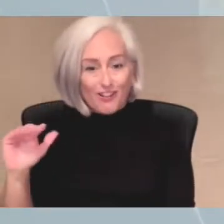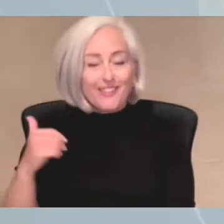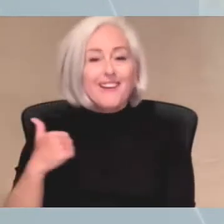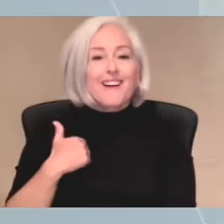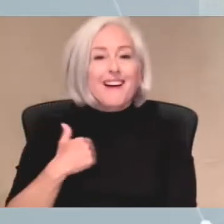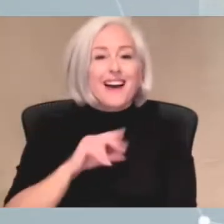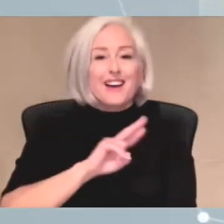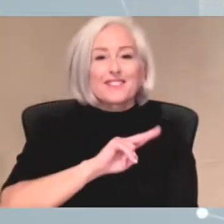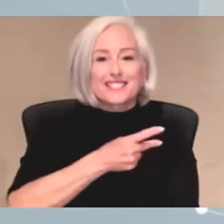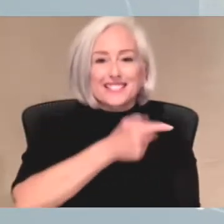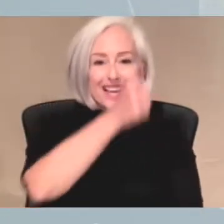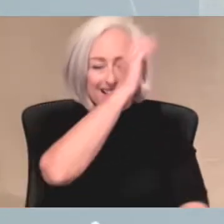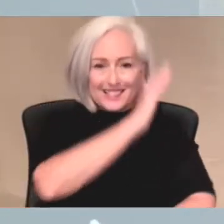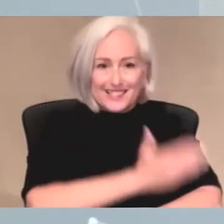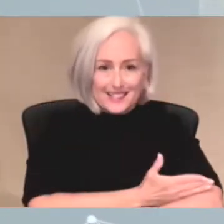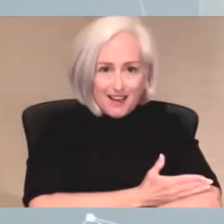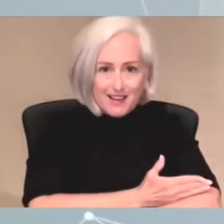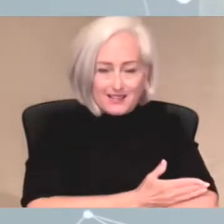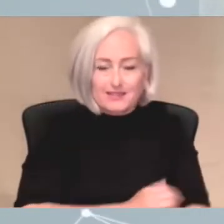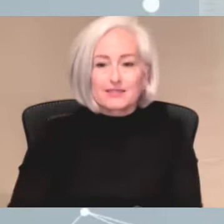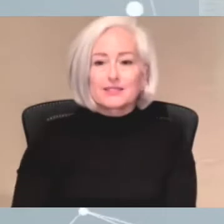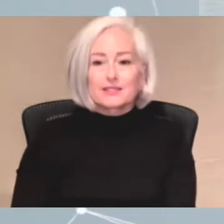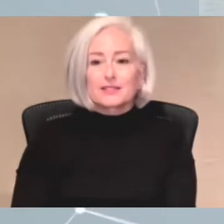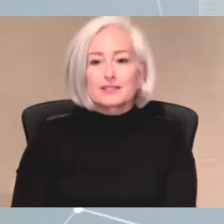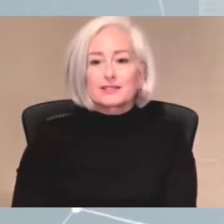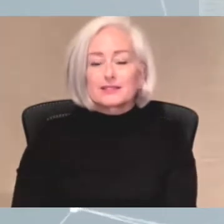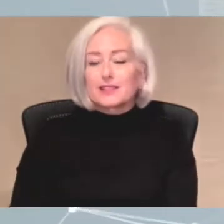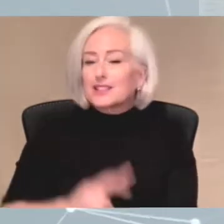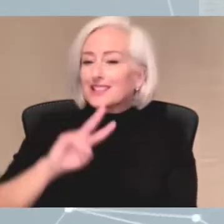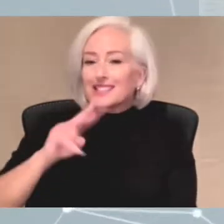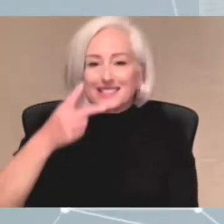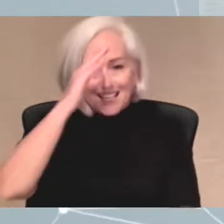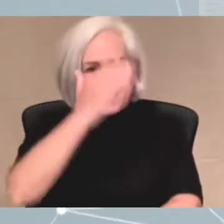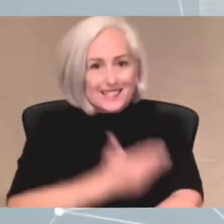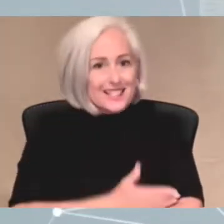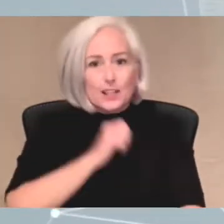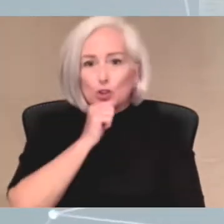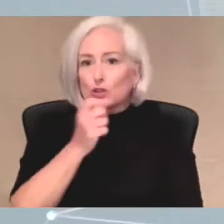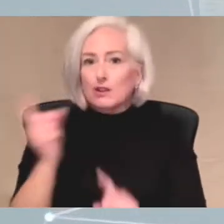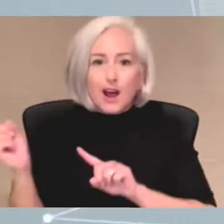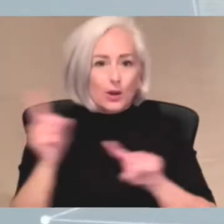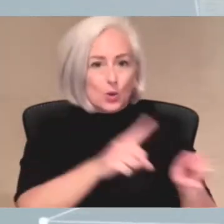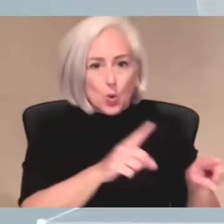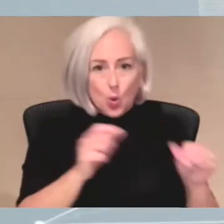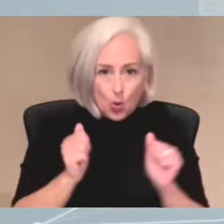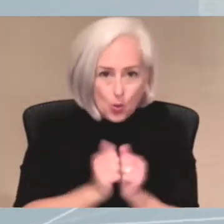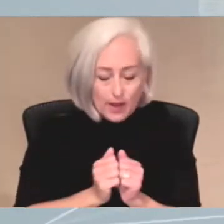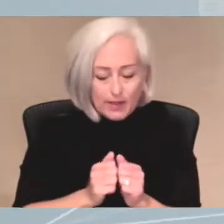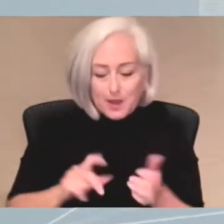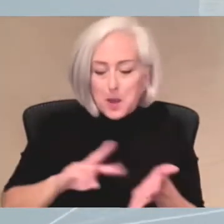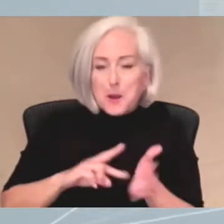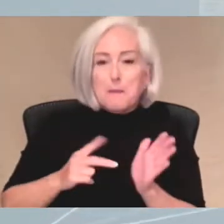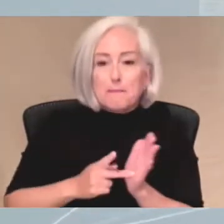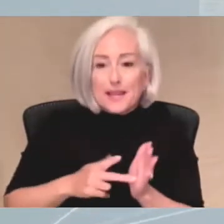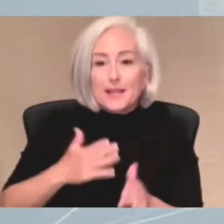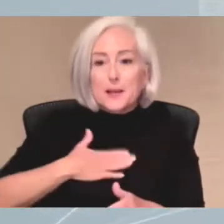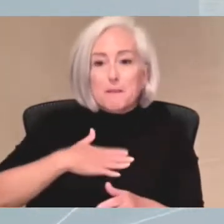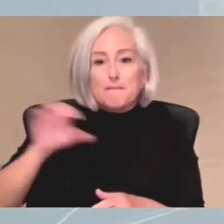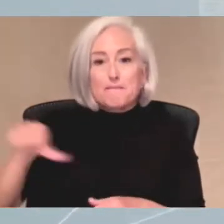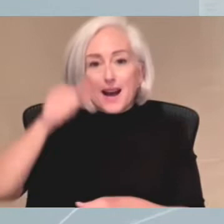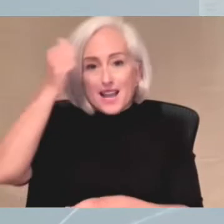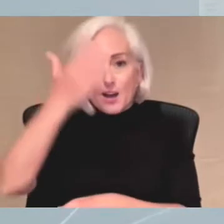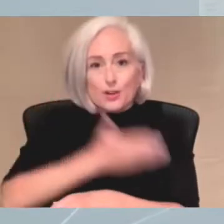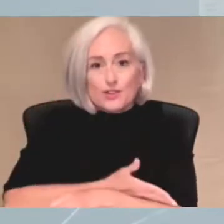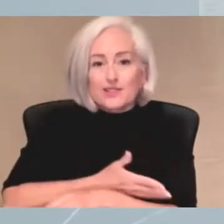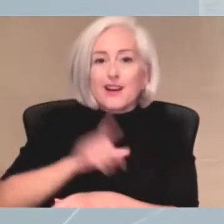case, we were, of course, he couldn't go with us. So I had to leave our other son with his grandmother, my